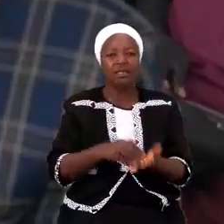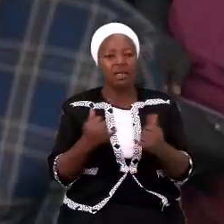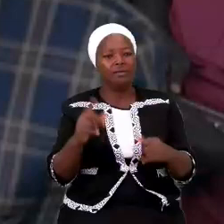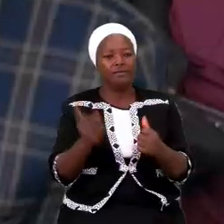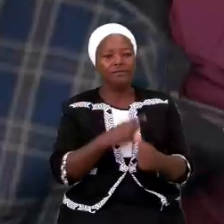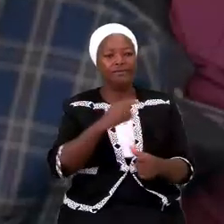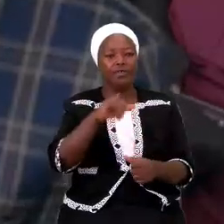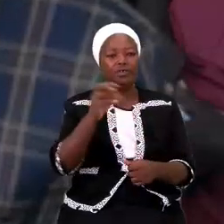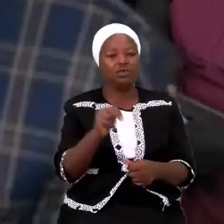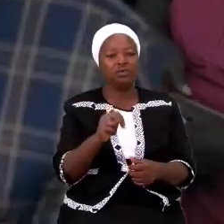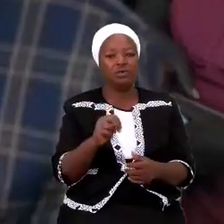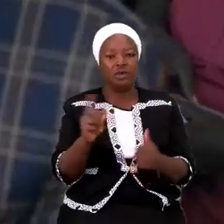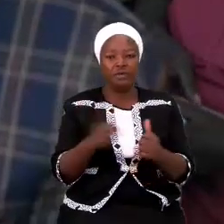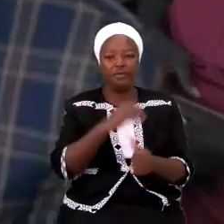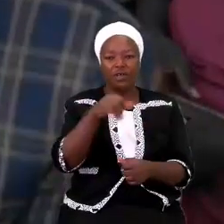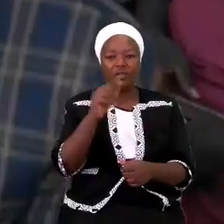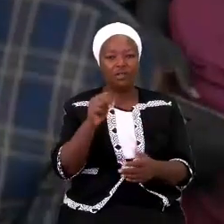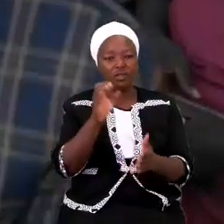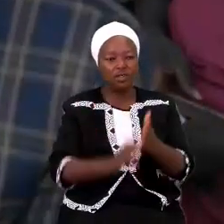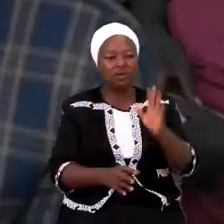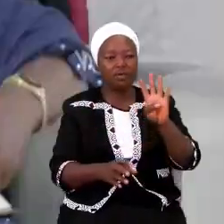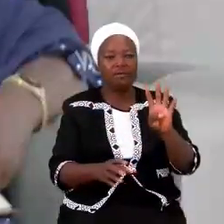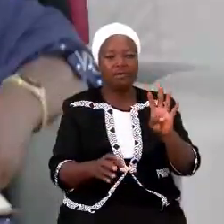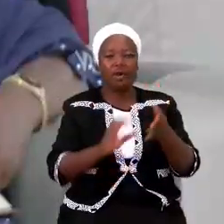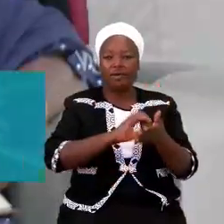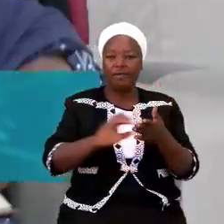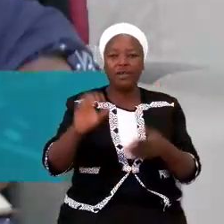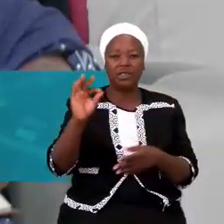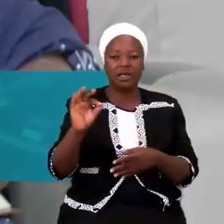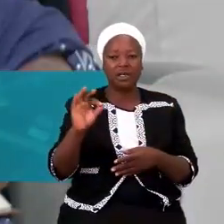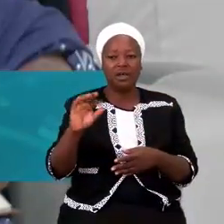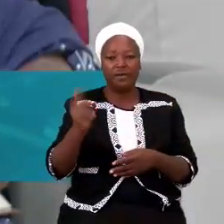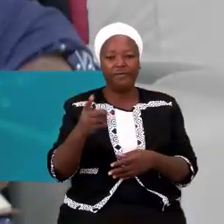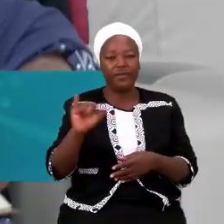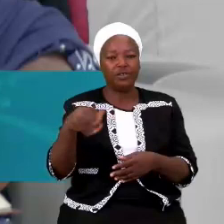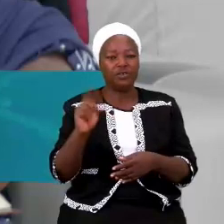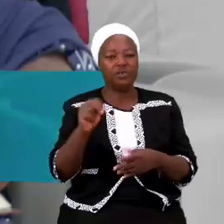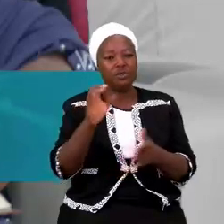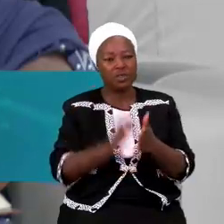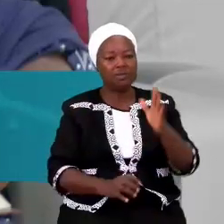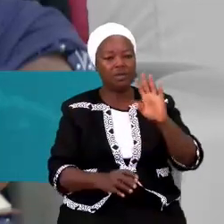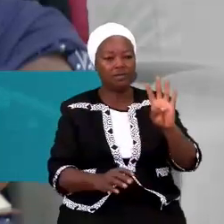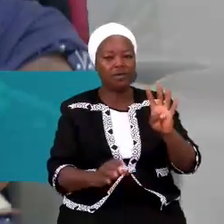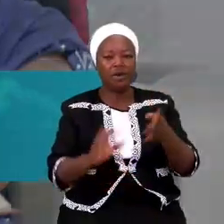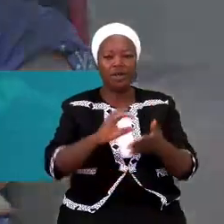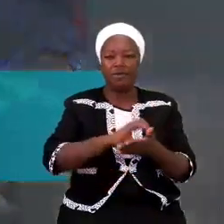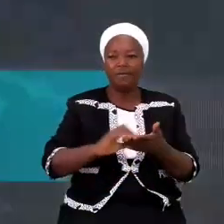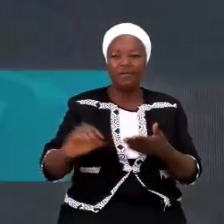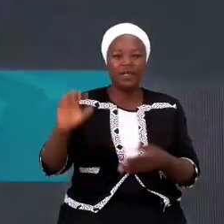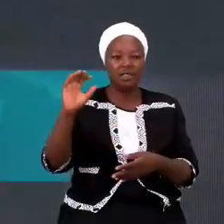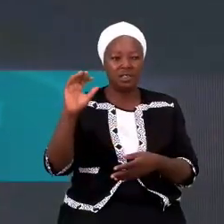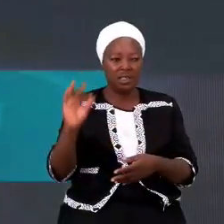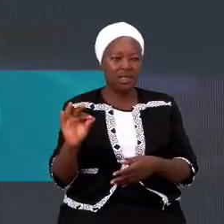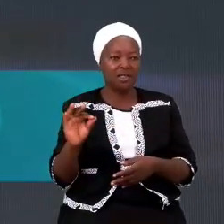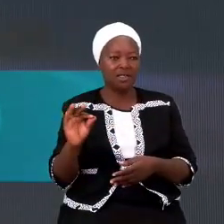John chapter 4, reading from verse 9, it said, in this was manifested